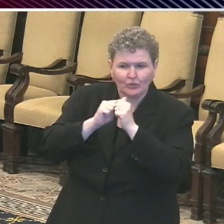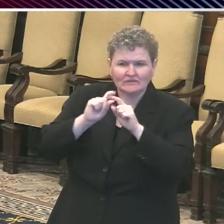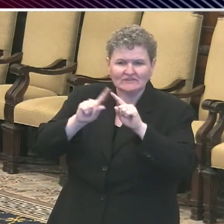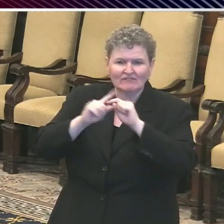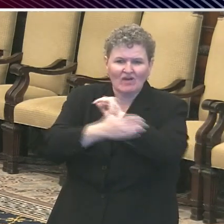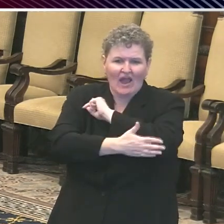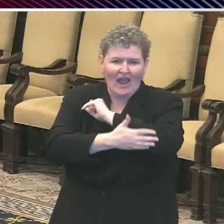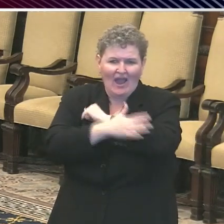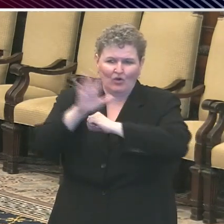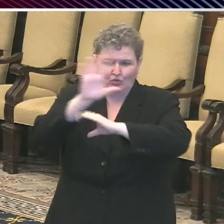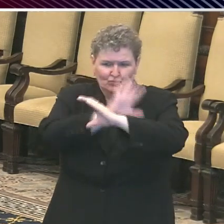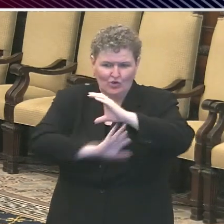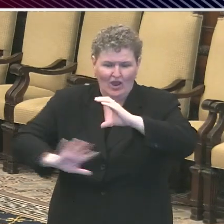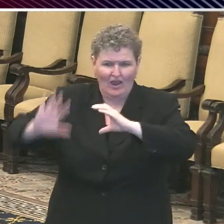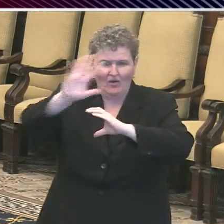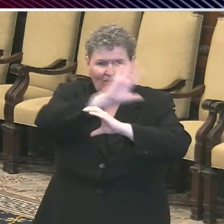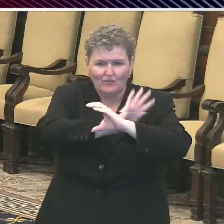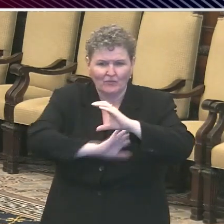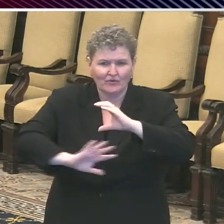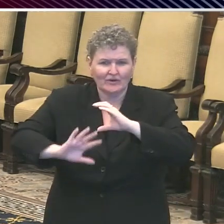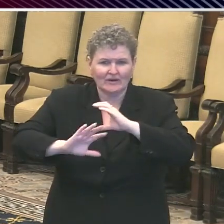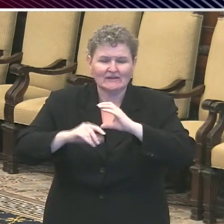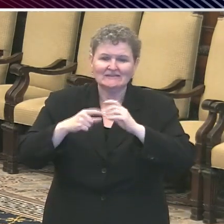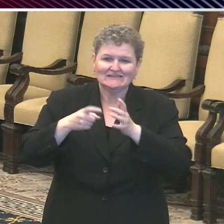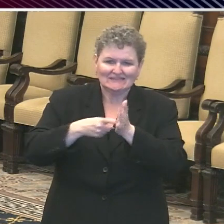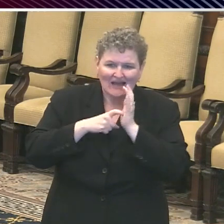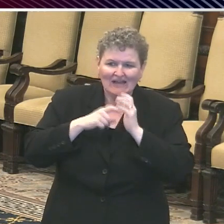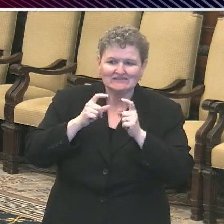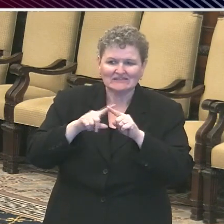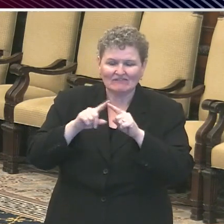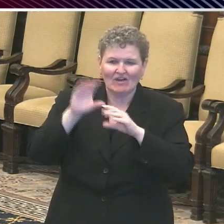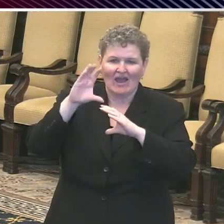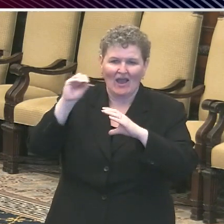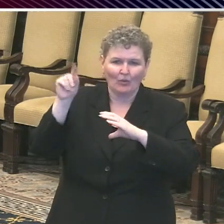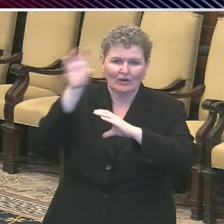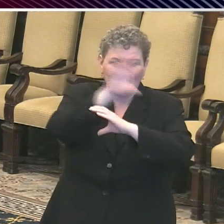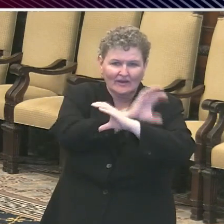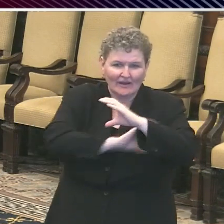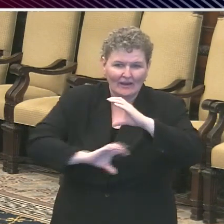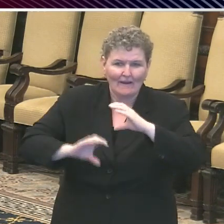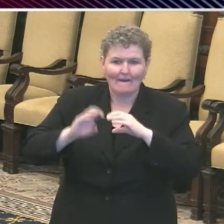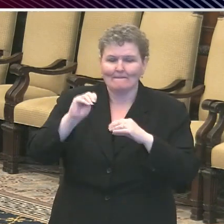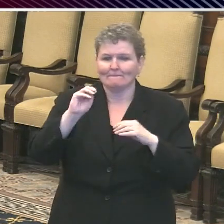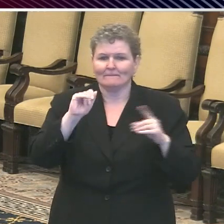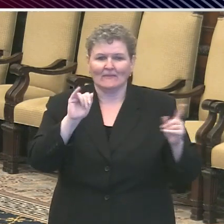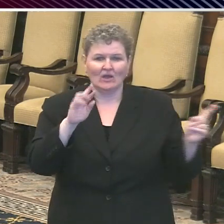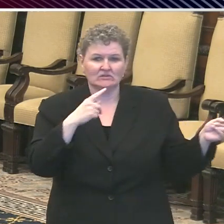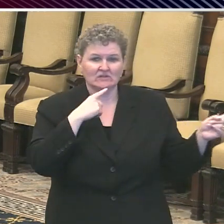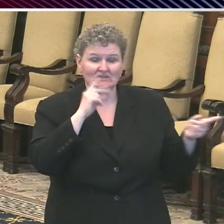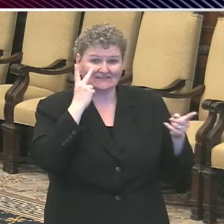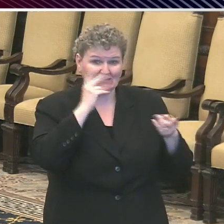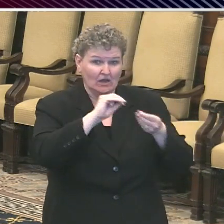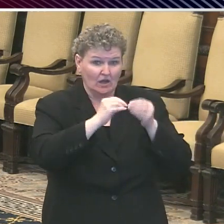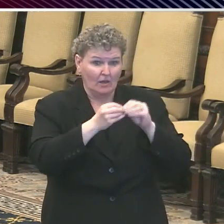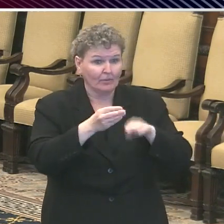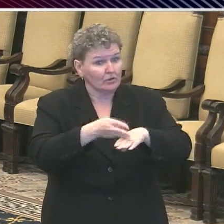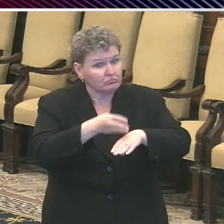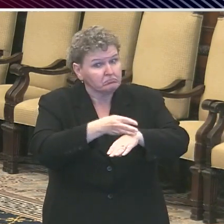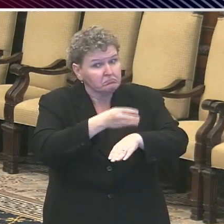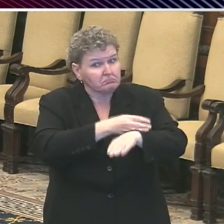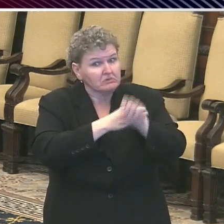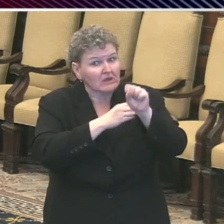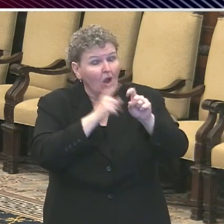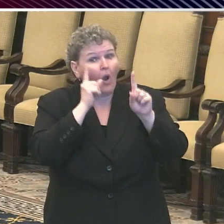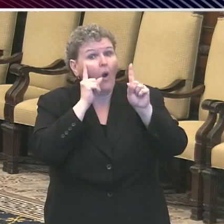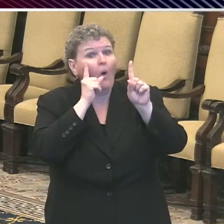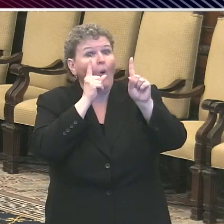them about whether that's necessary for us to go different ways. But the numbers are improving, and we're hopeful that we continue on